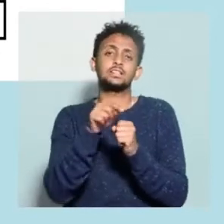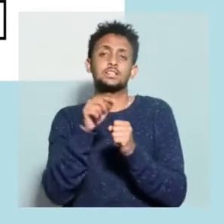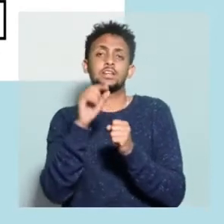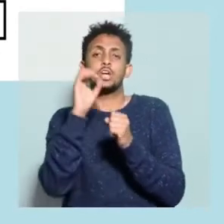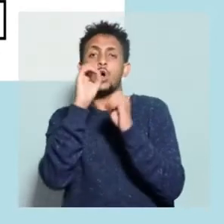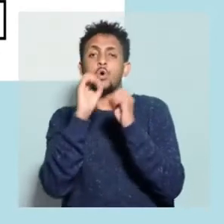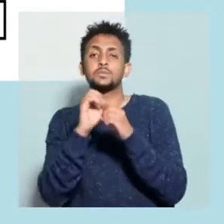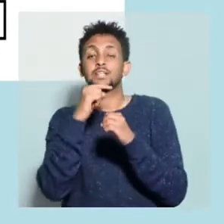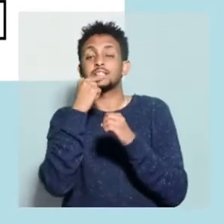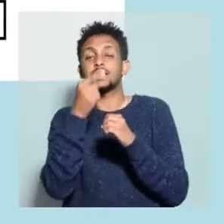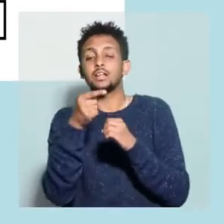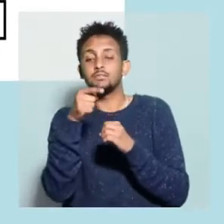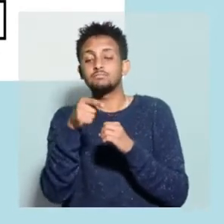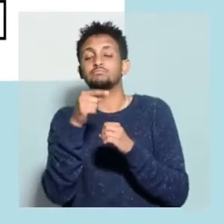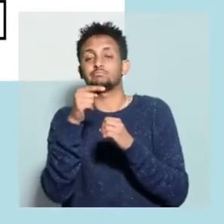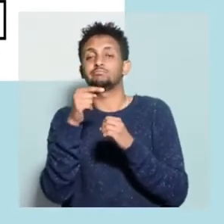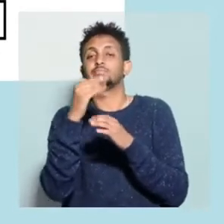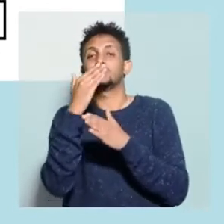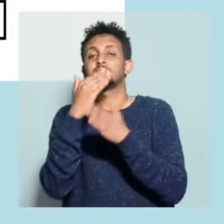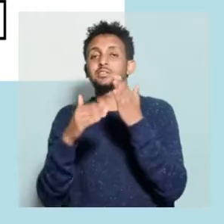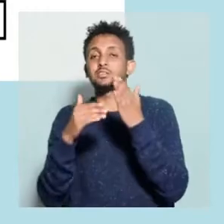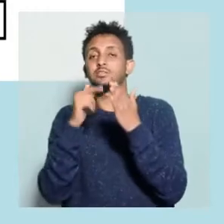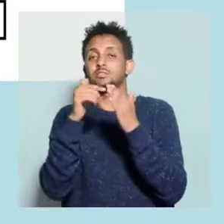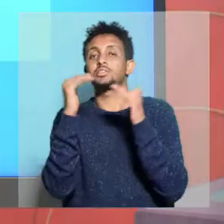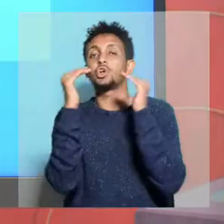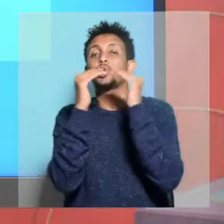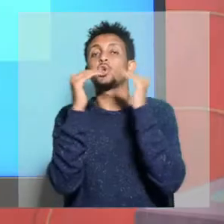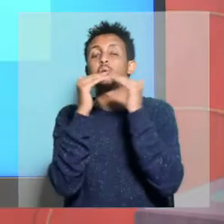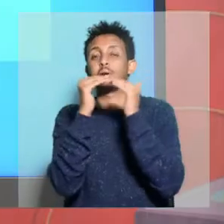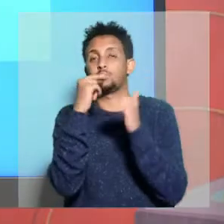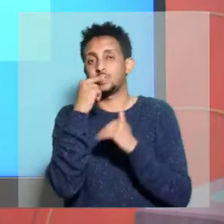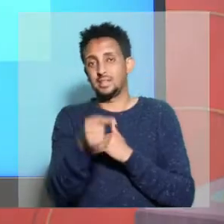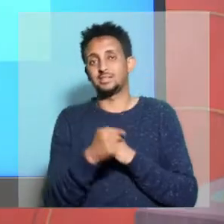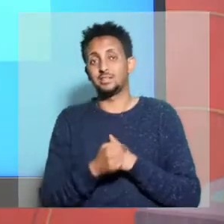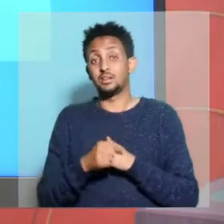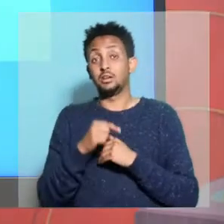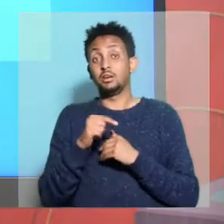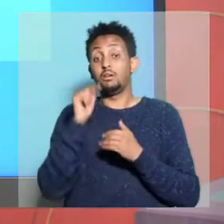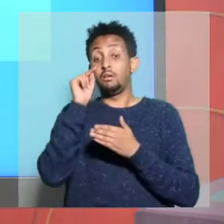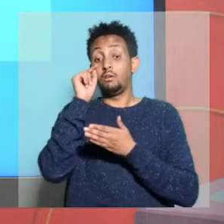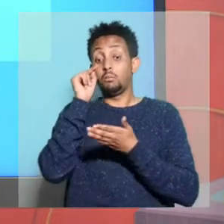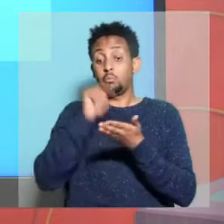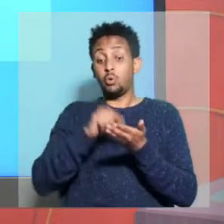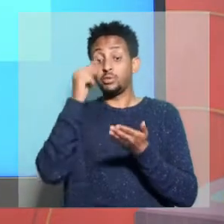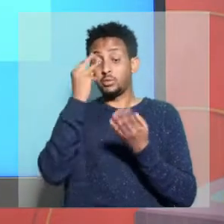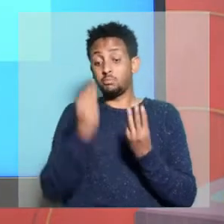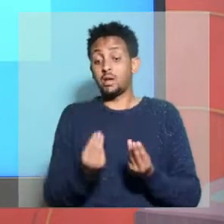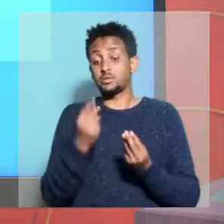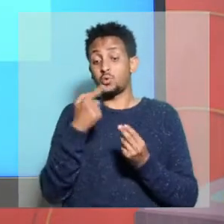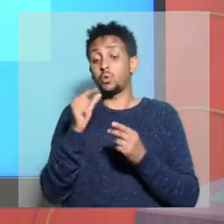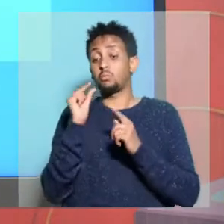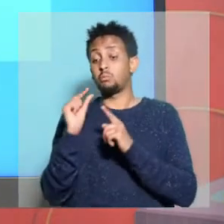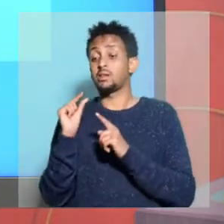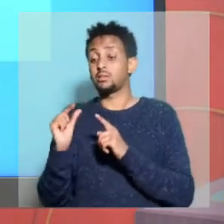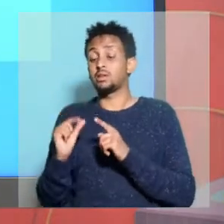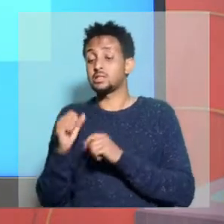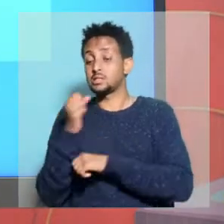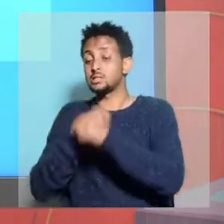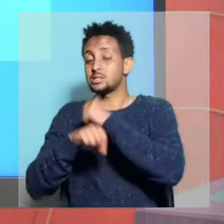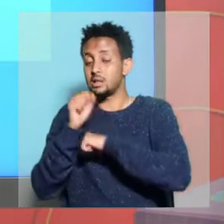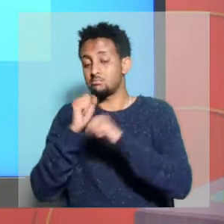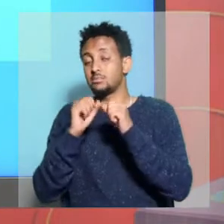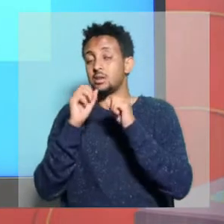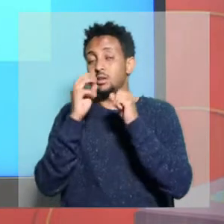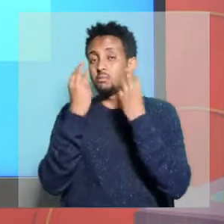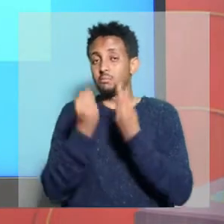for such objects to stay in equilibrium. So it says for a point mass or for particle system or